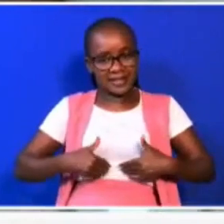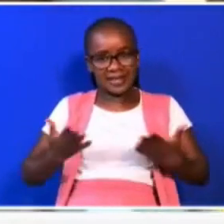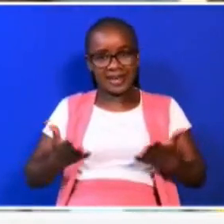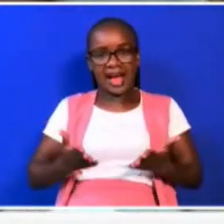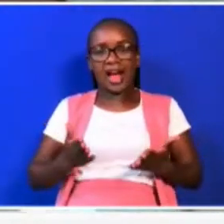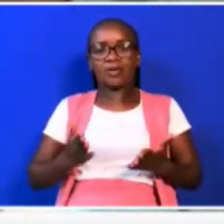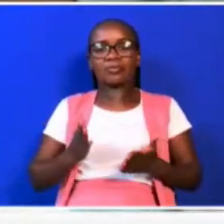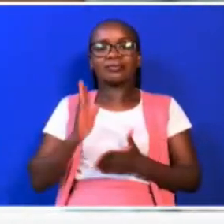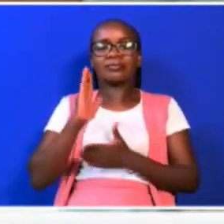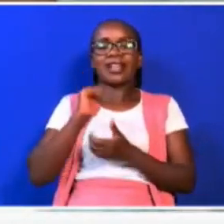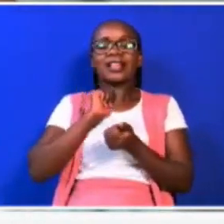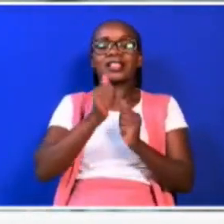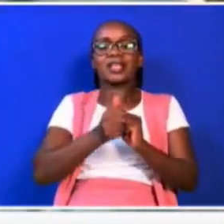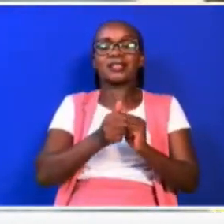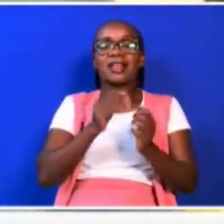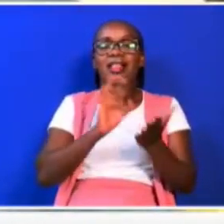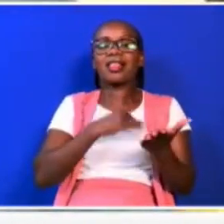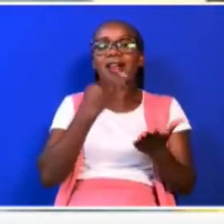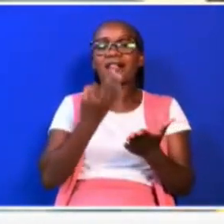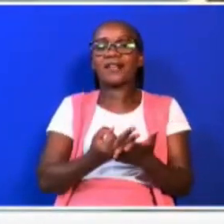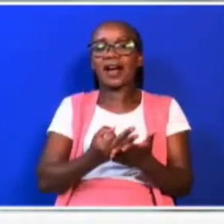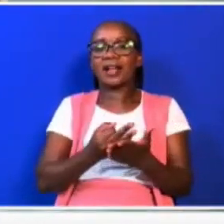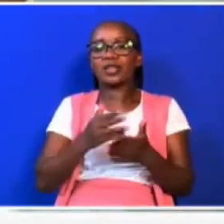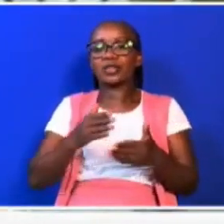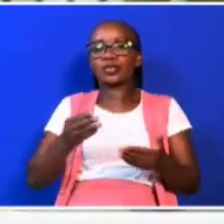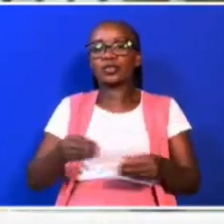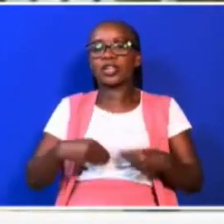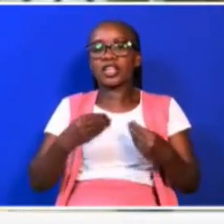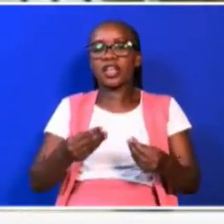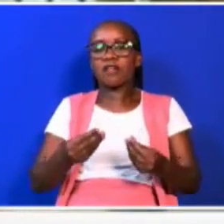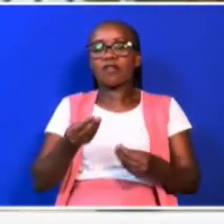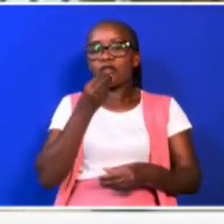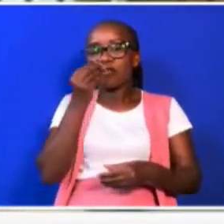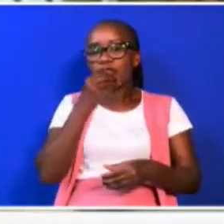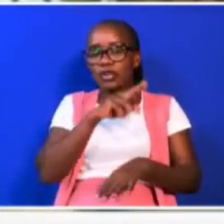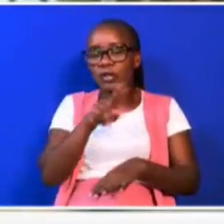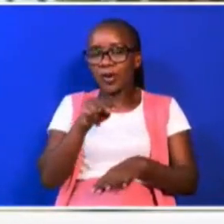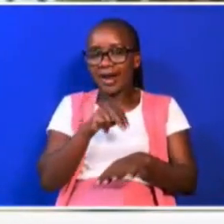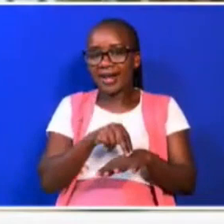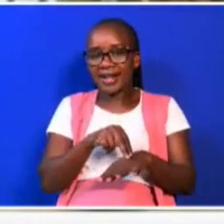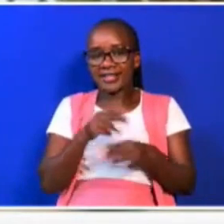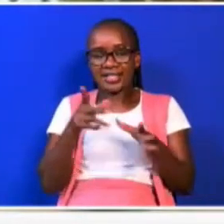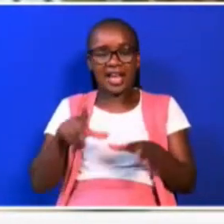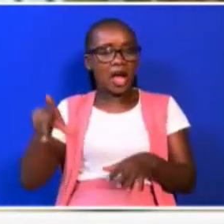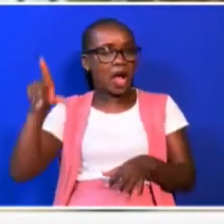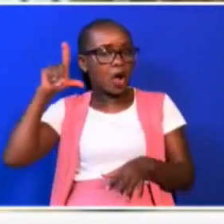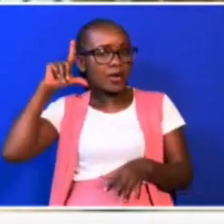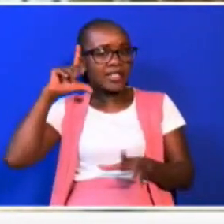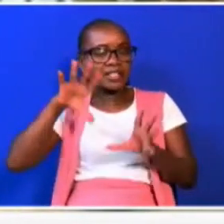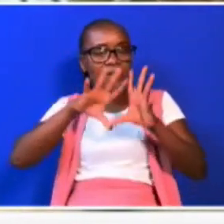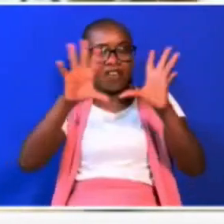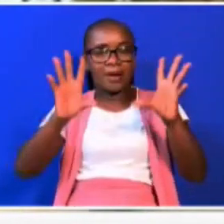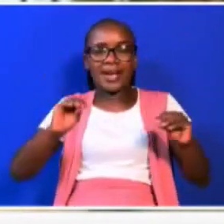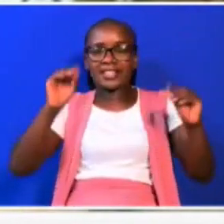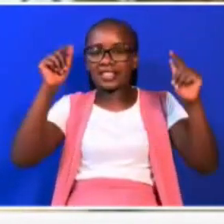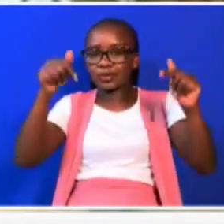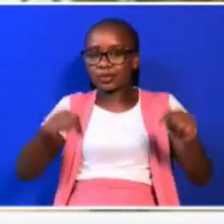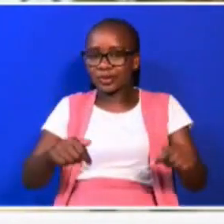redirect those funds to feed our nation. I think listening to the budget today,